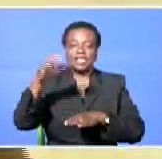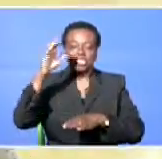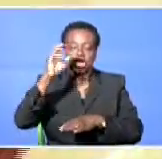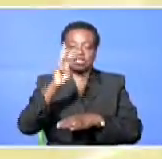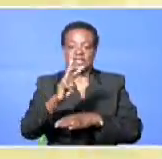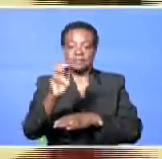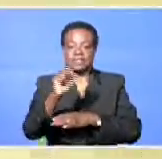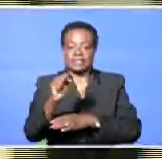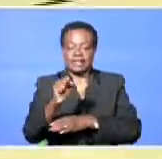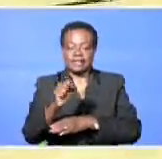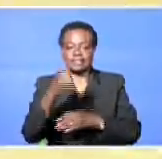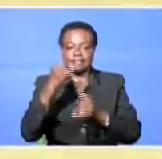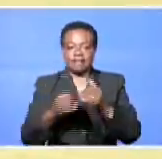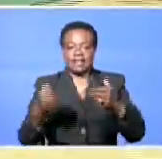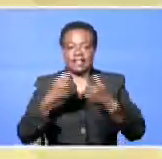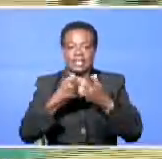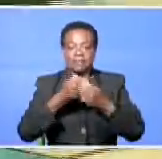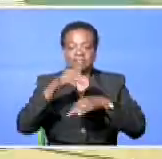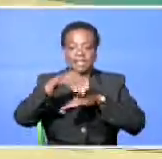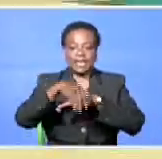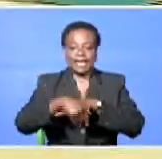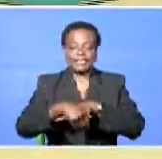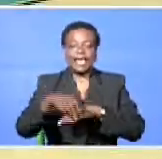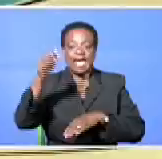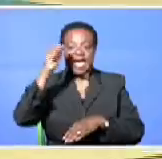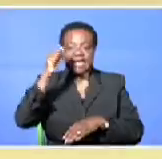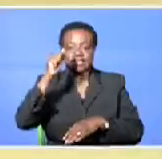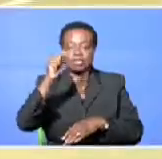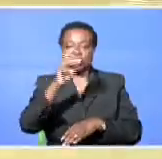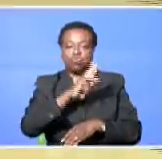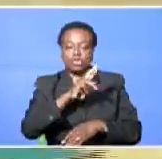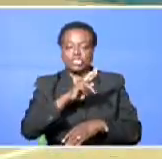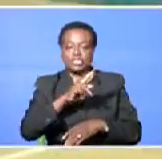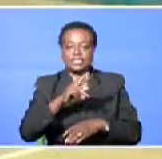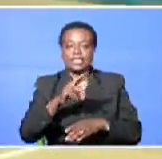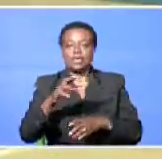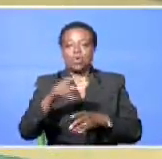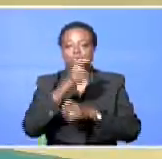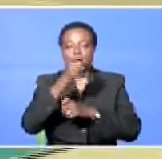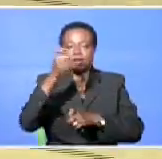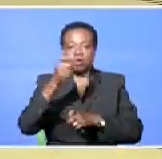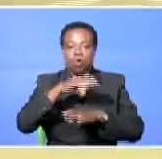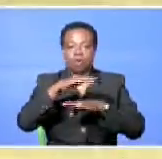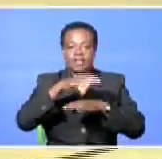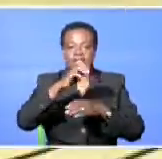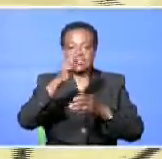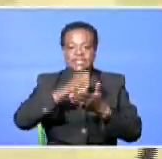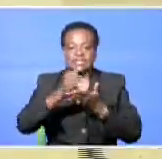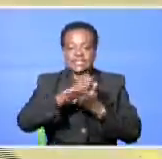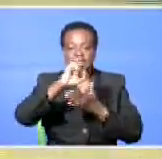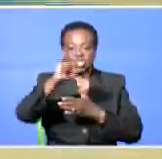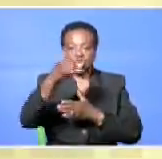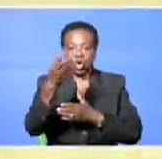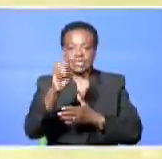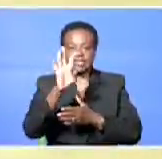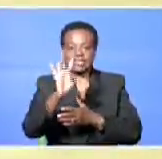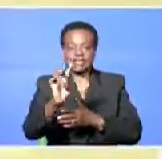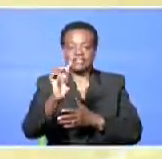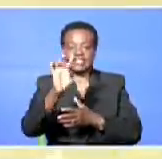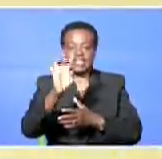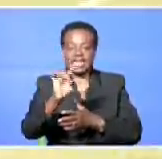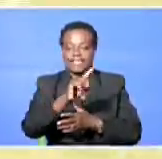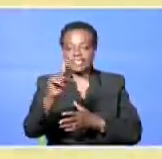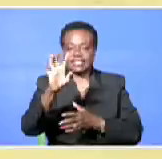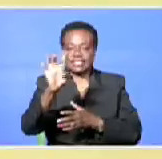As for the final game of the night, that saw the Anton Rogers Timberwolves taking down the St. John's College Giants 78-70. For more